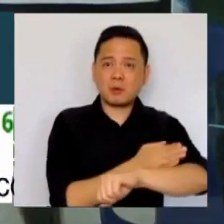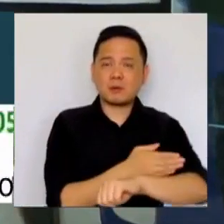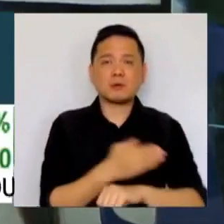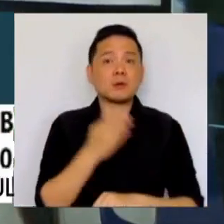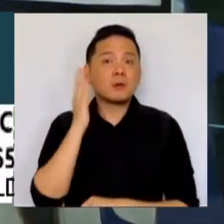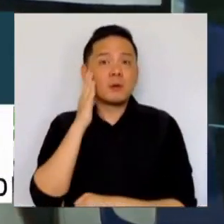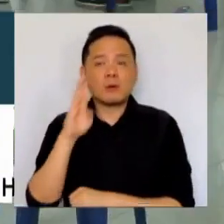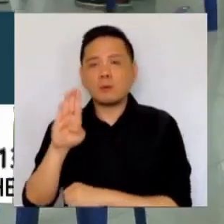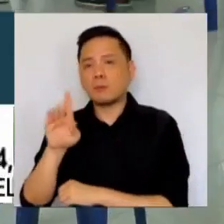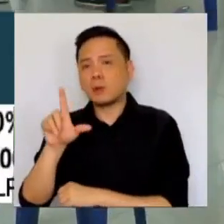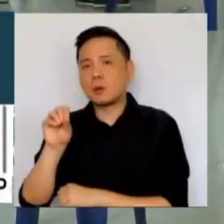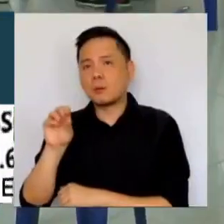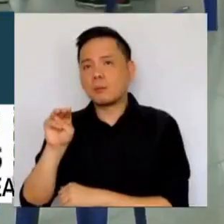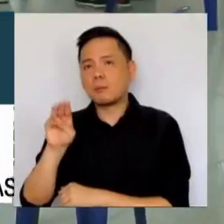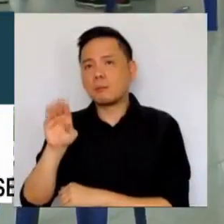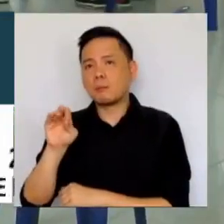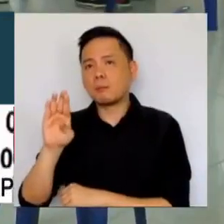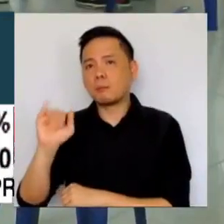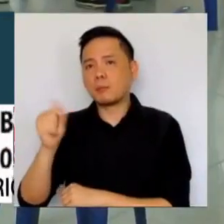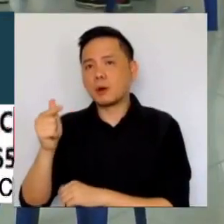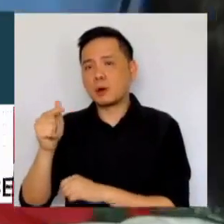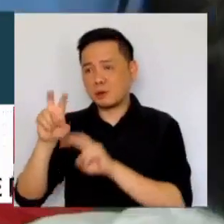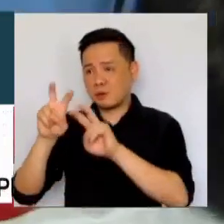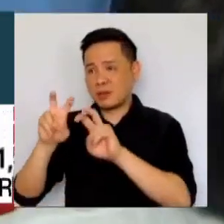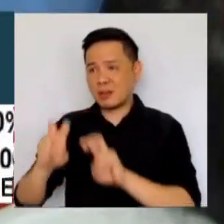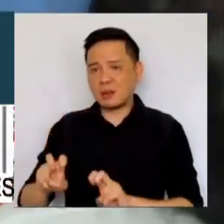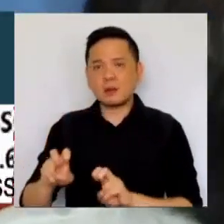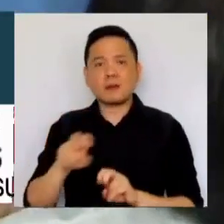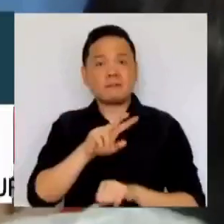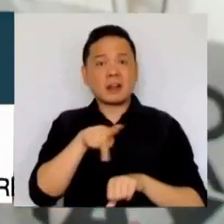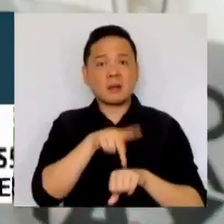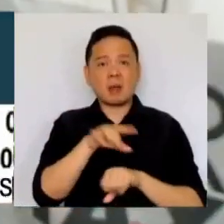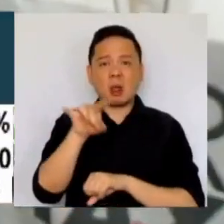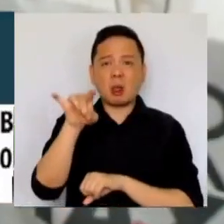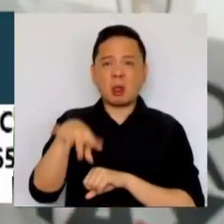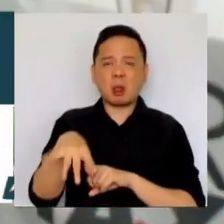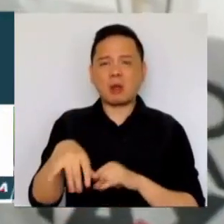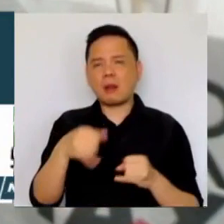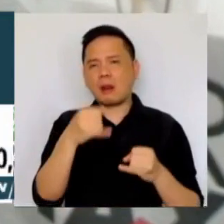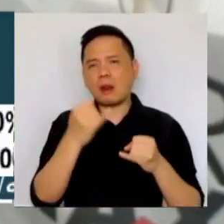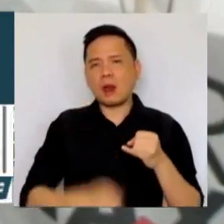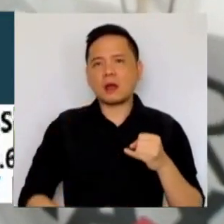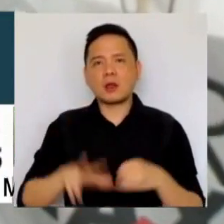Bloomberg COVID resilience ranking for a third month in a row in November.